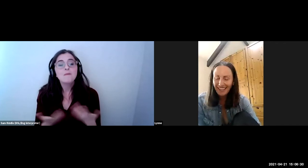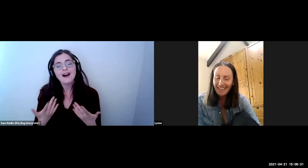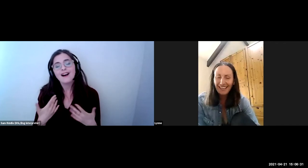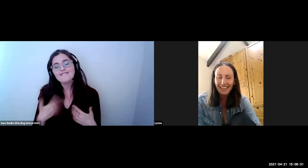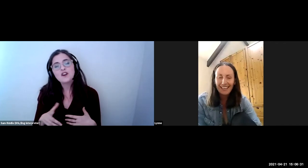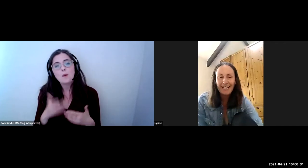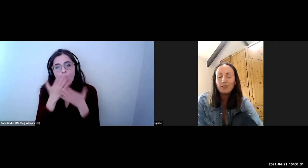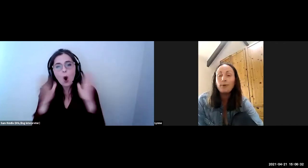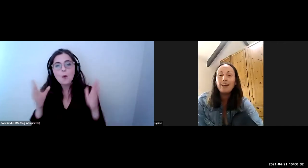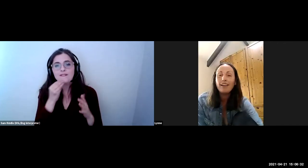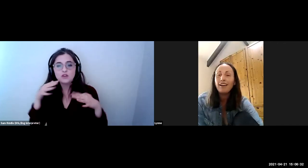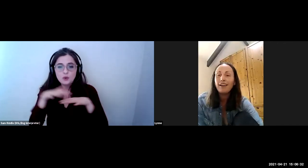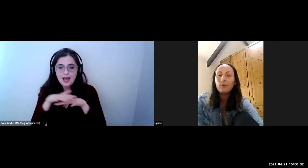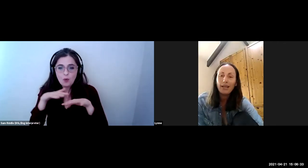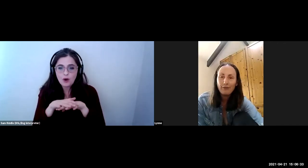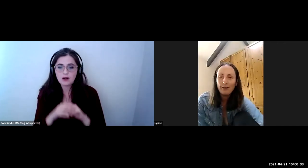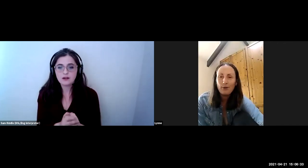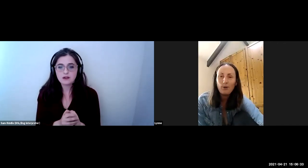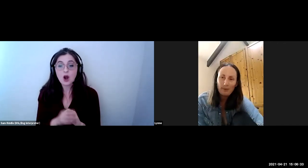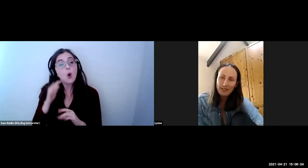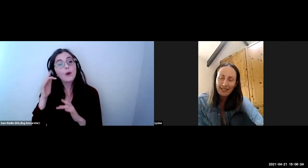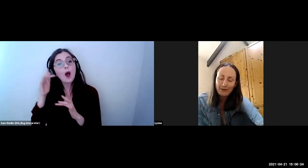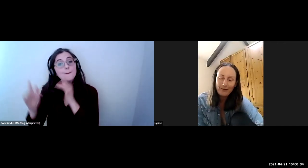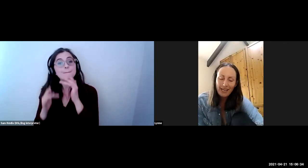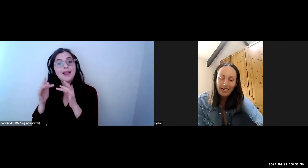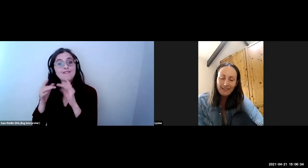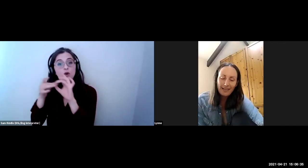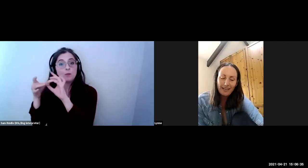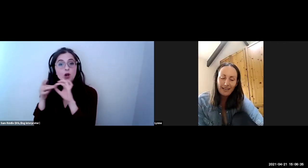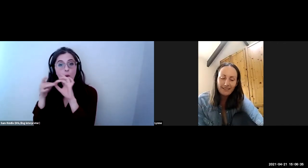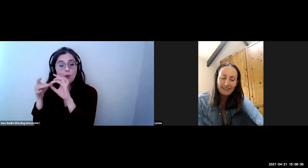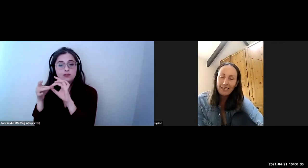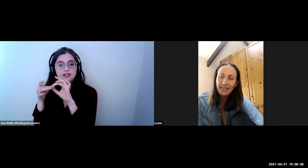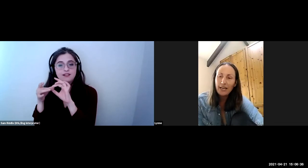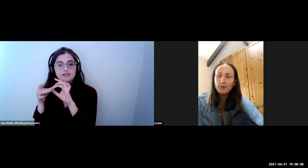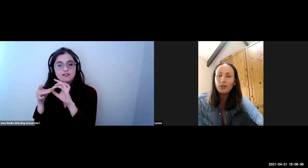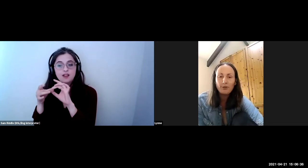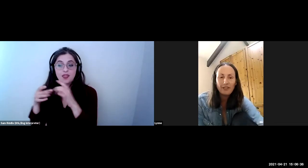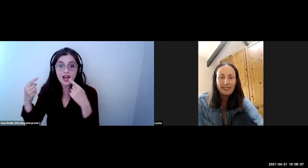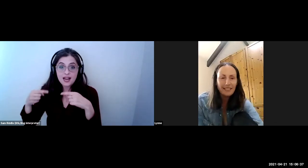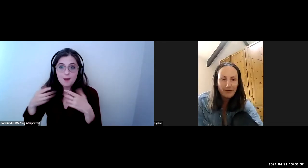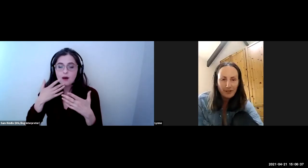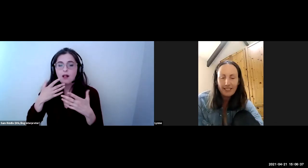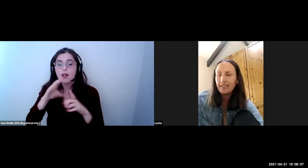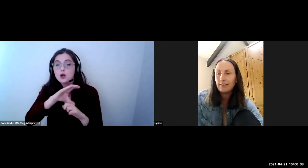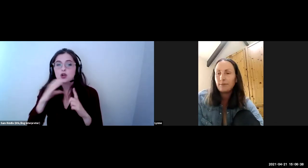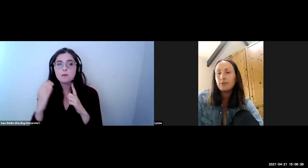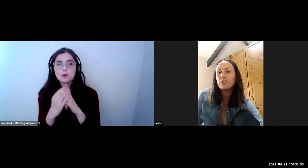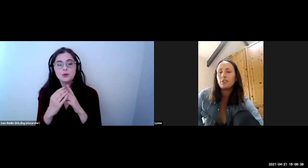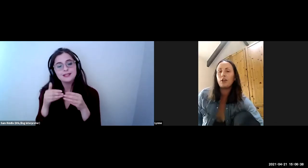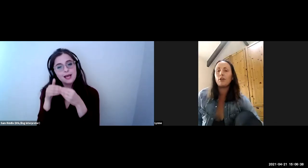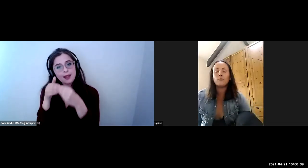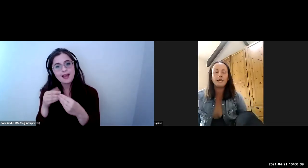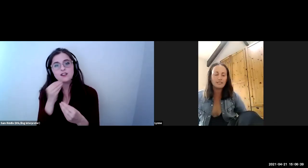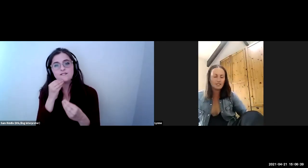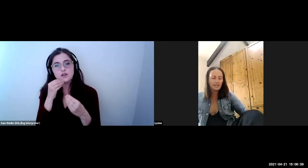Network, and we are a platform cooperative that enable community-led food systems.